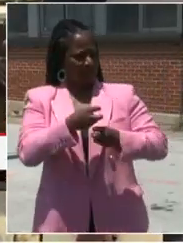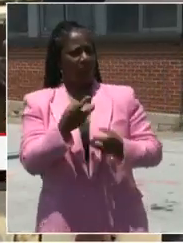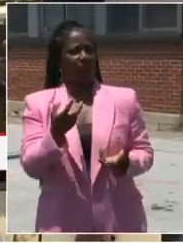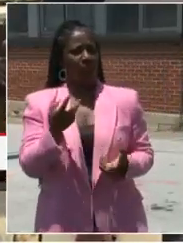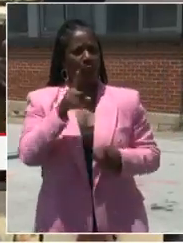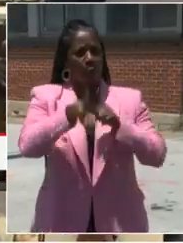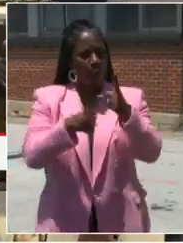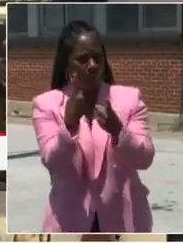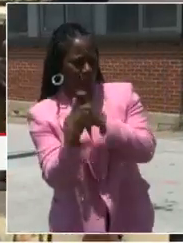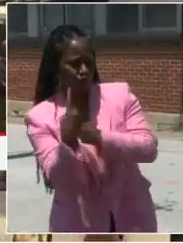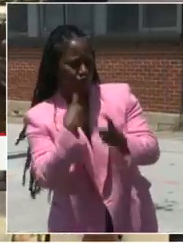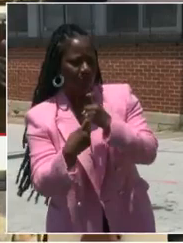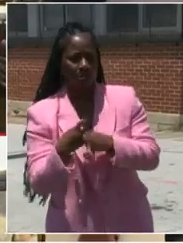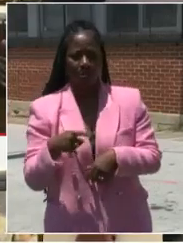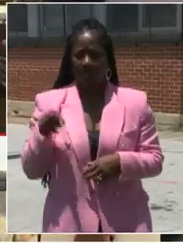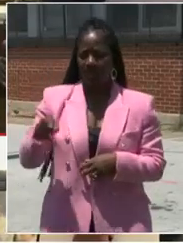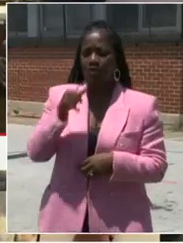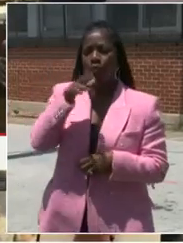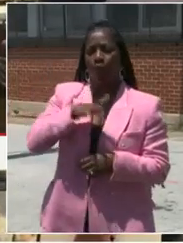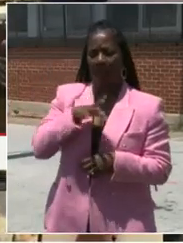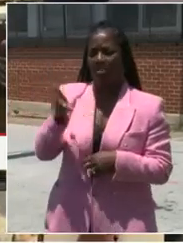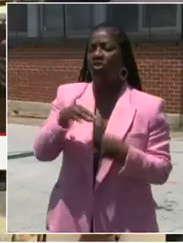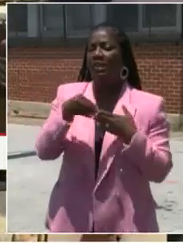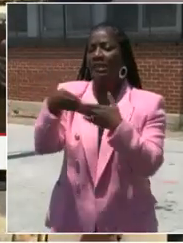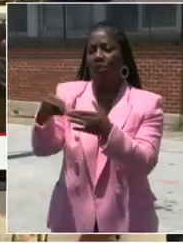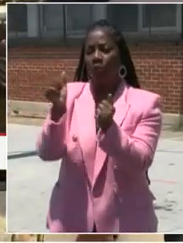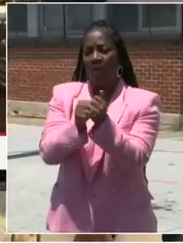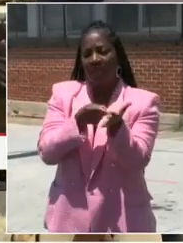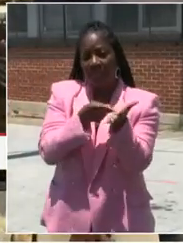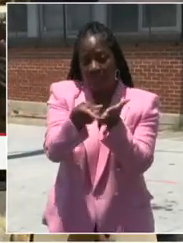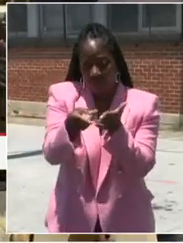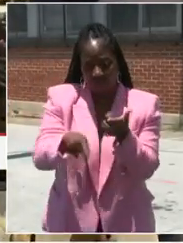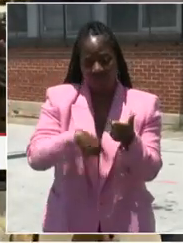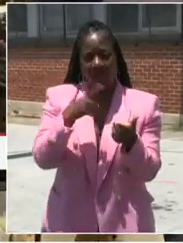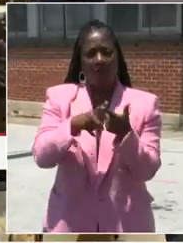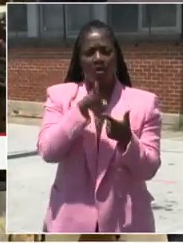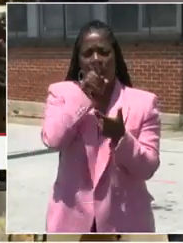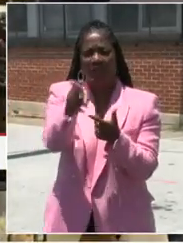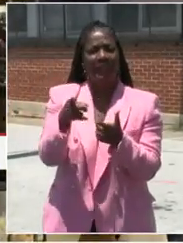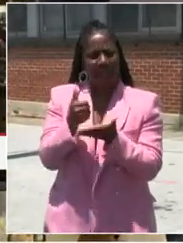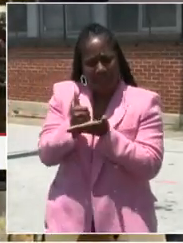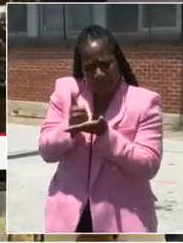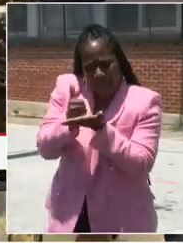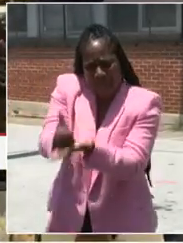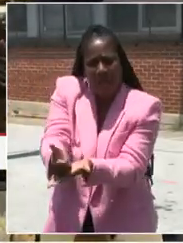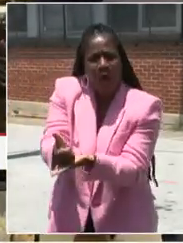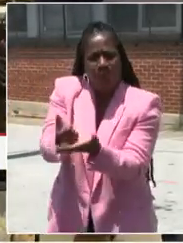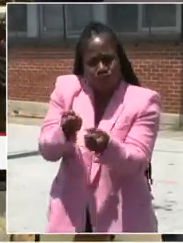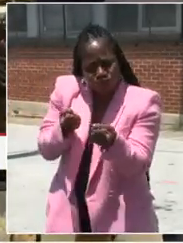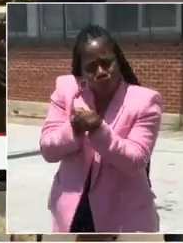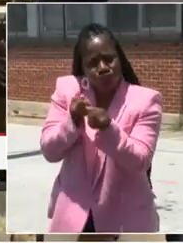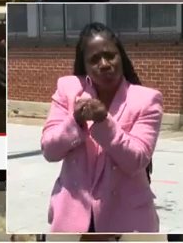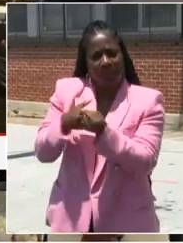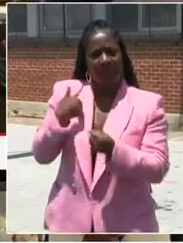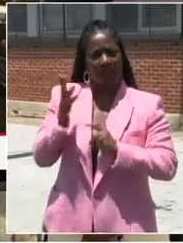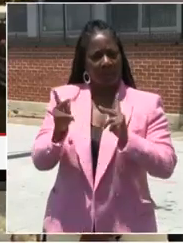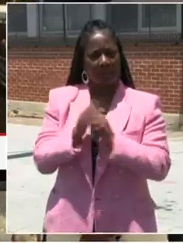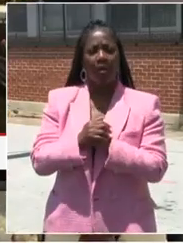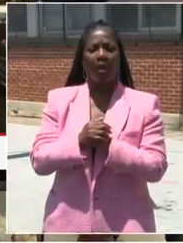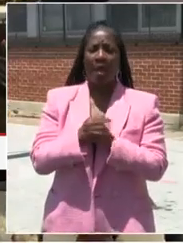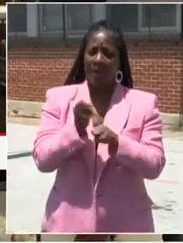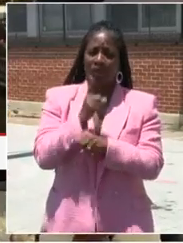this was a woman who leads with integrity and pours into children and makes sure that she is